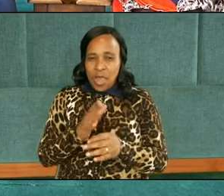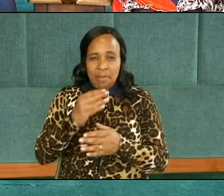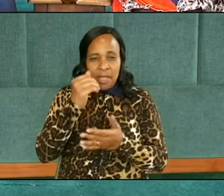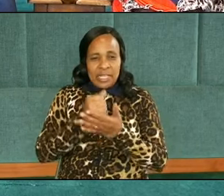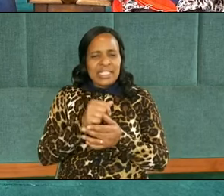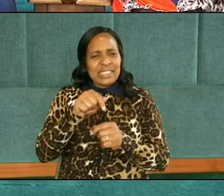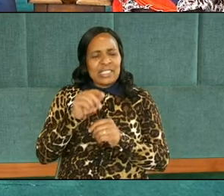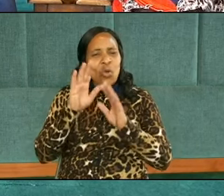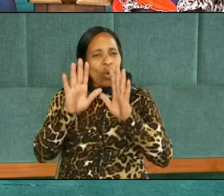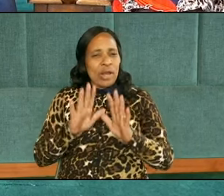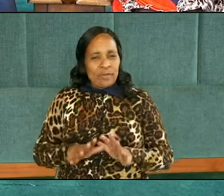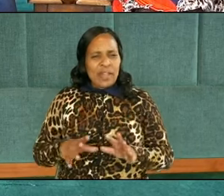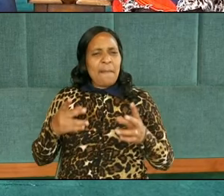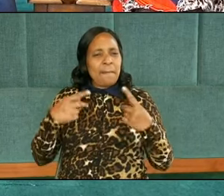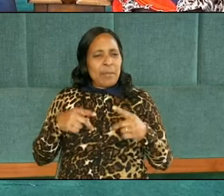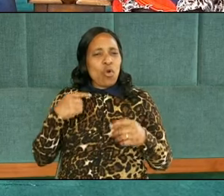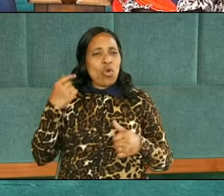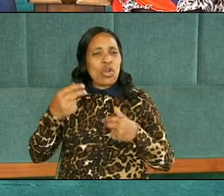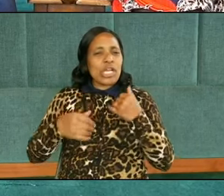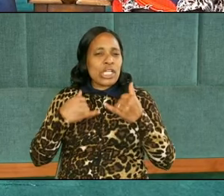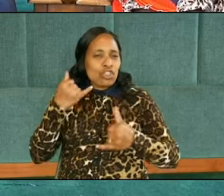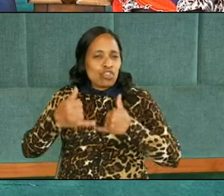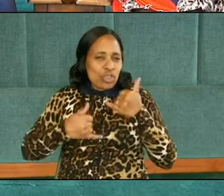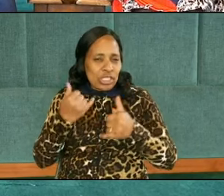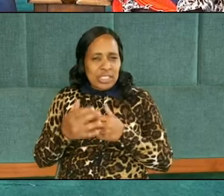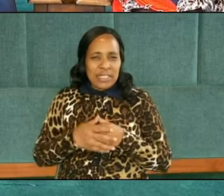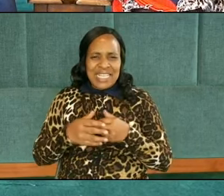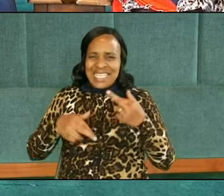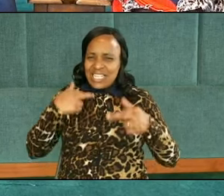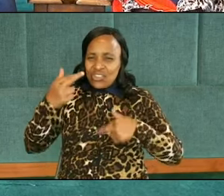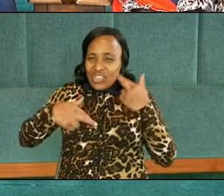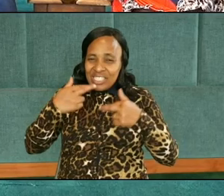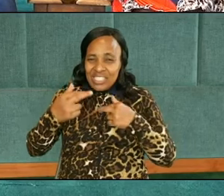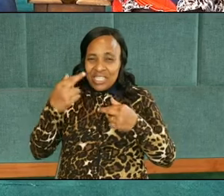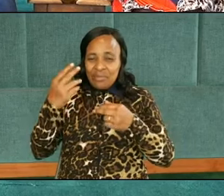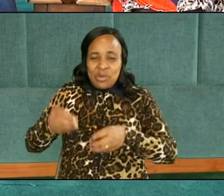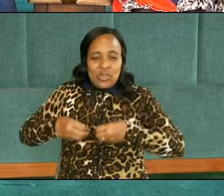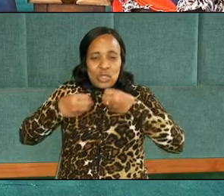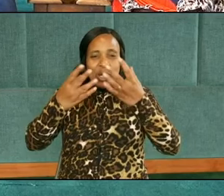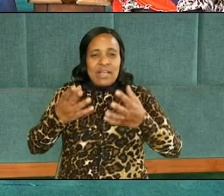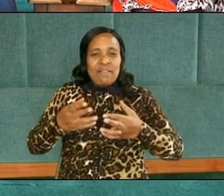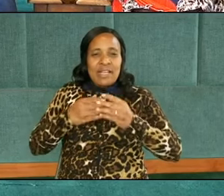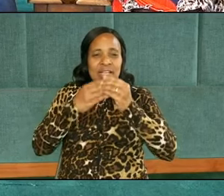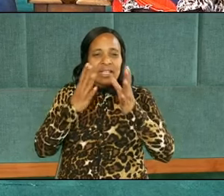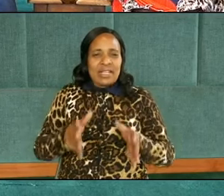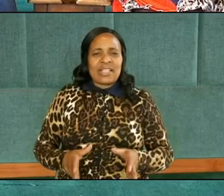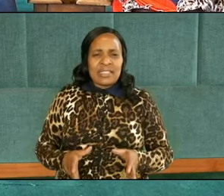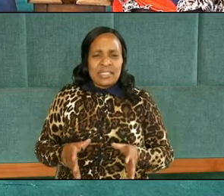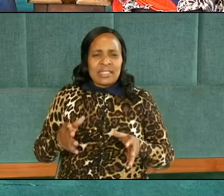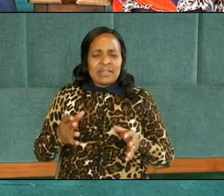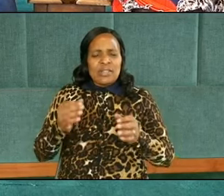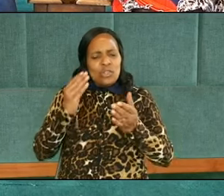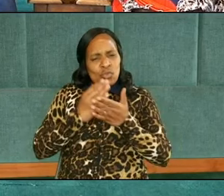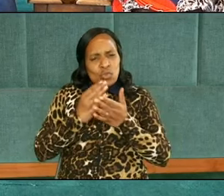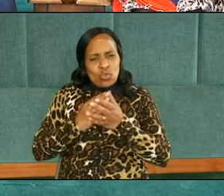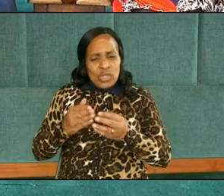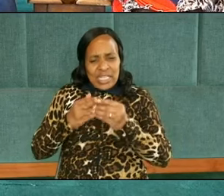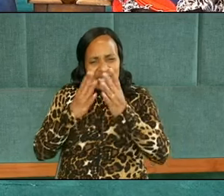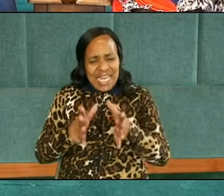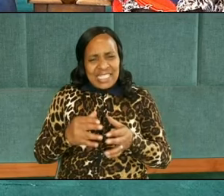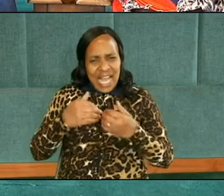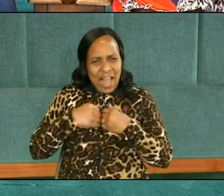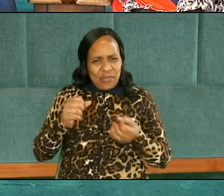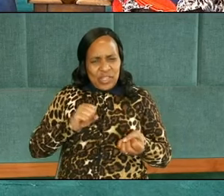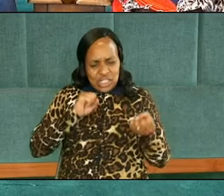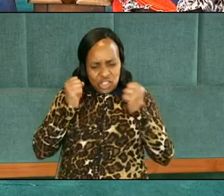Amen. This is wonderful. The people rejoiced because of the giving of their leaders. Leaders have an impact on us that is so powerful